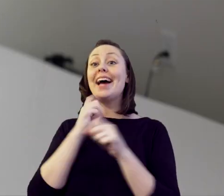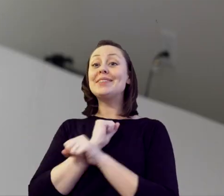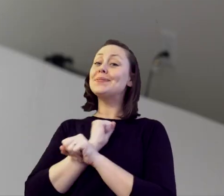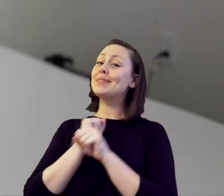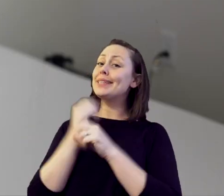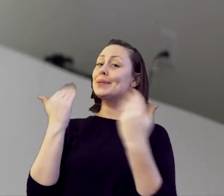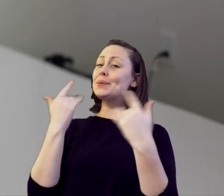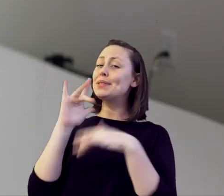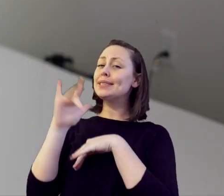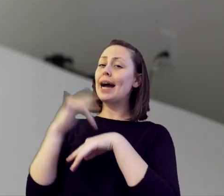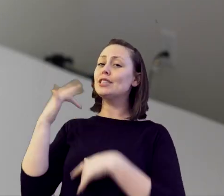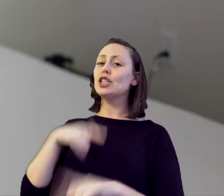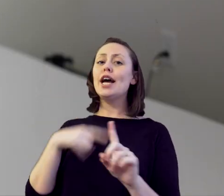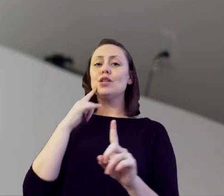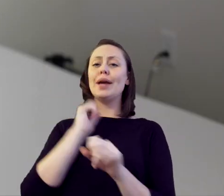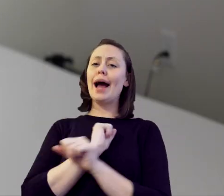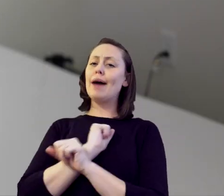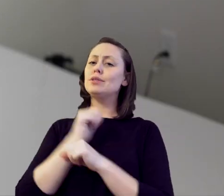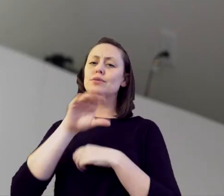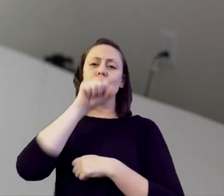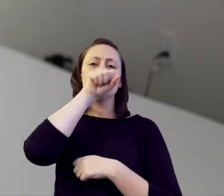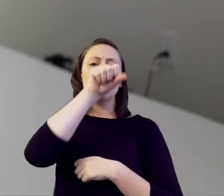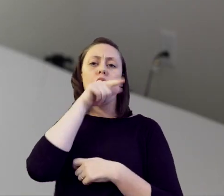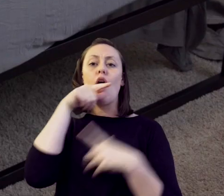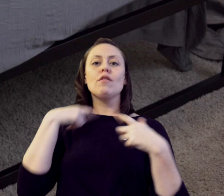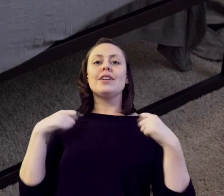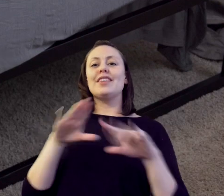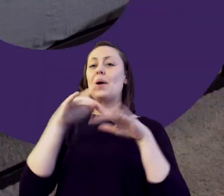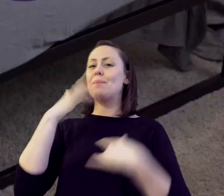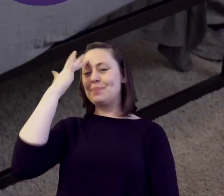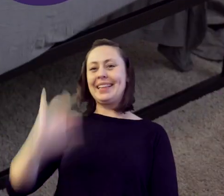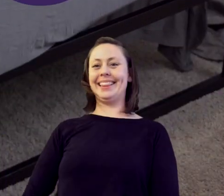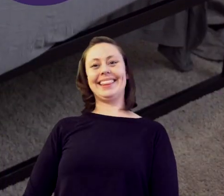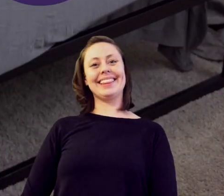to the touch. We absolutely love these sheets, they're brilliant.